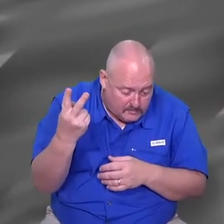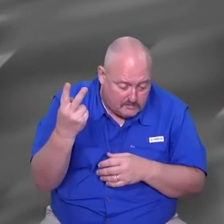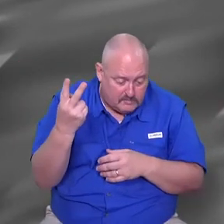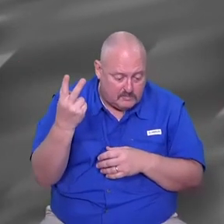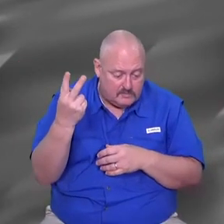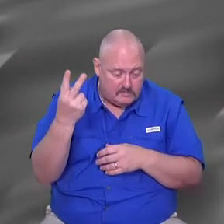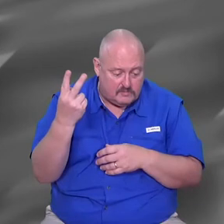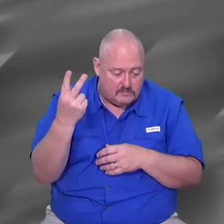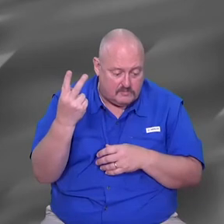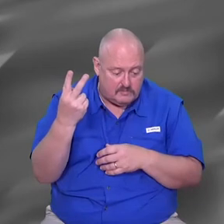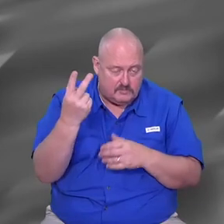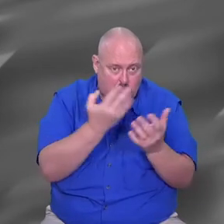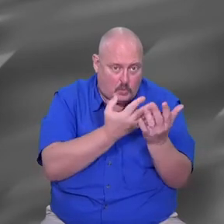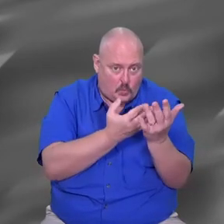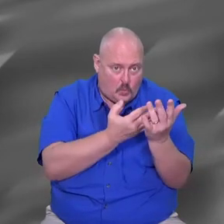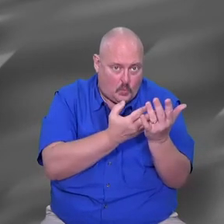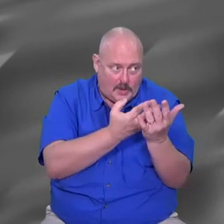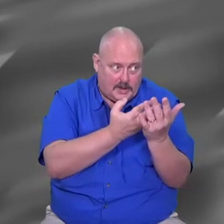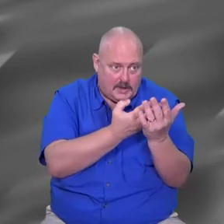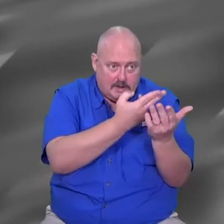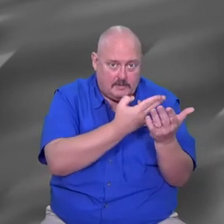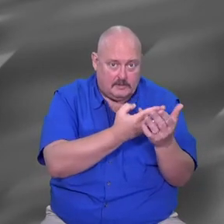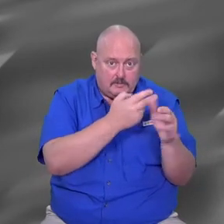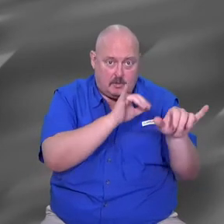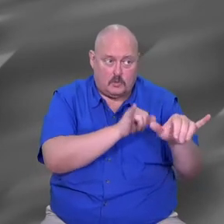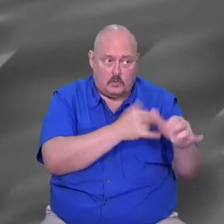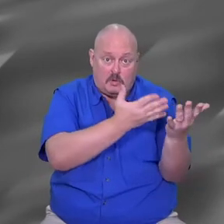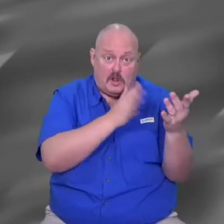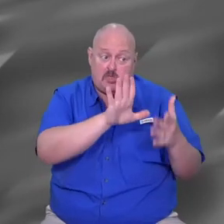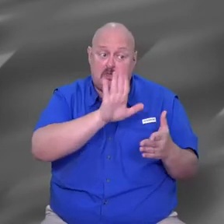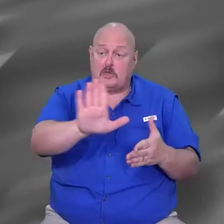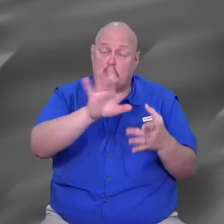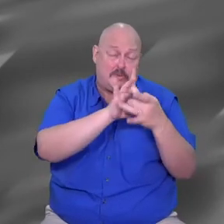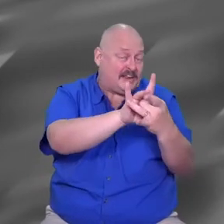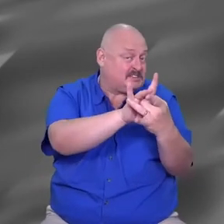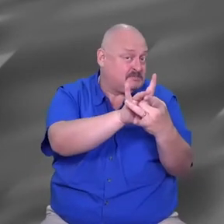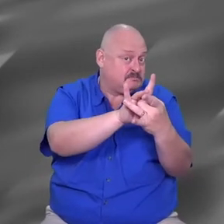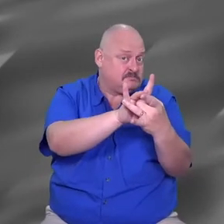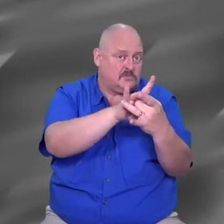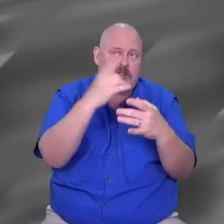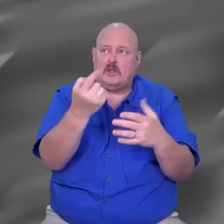Lieth in wait. Those relationships